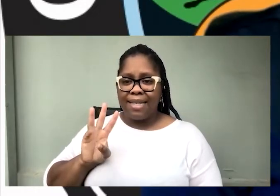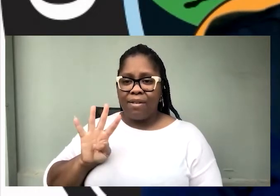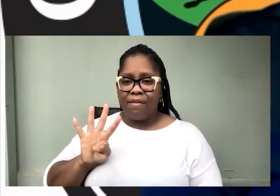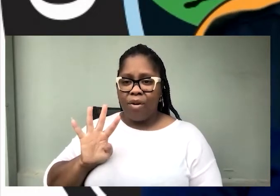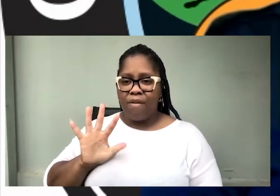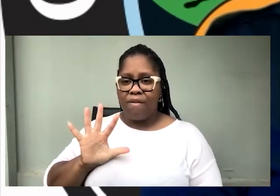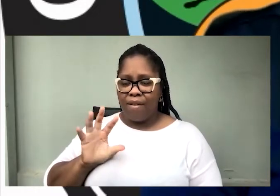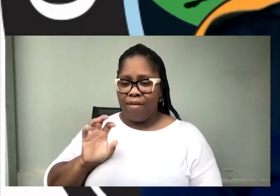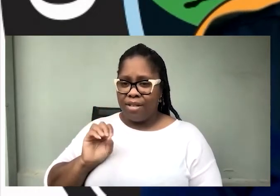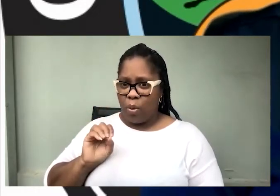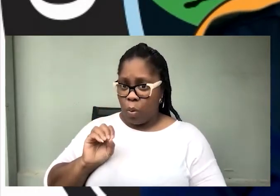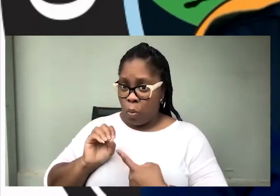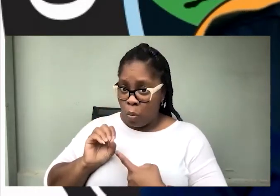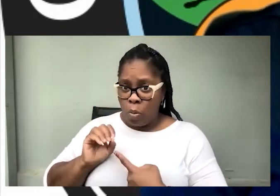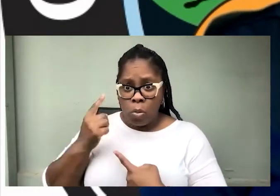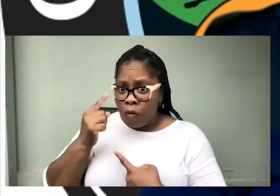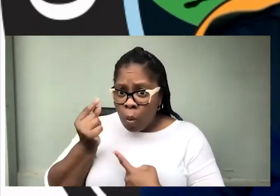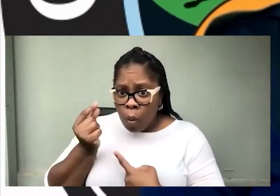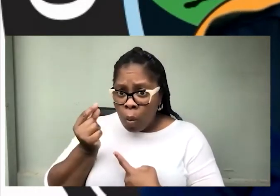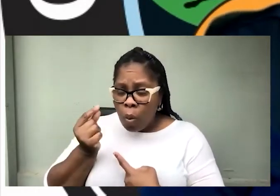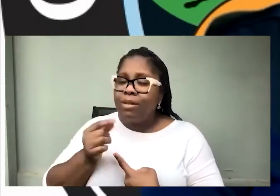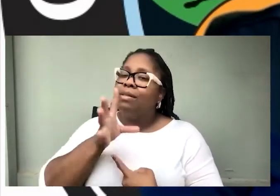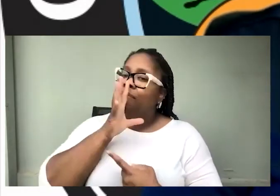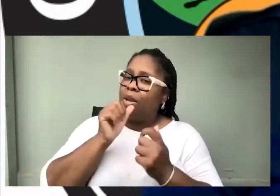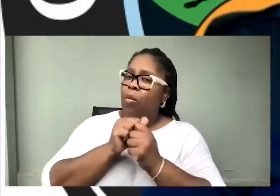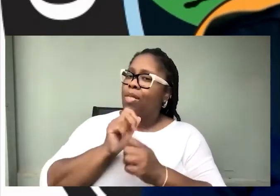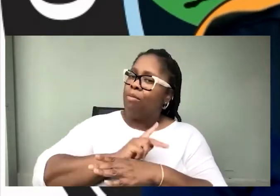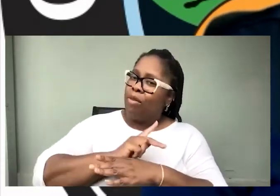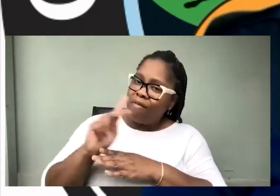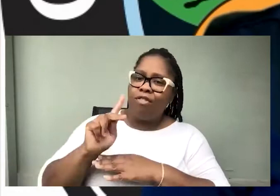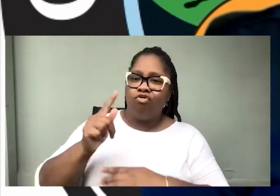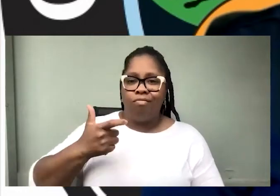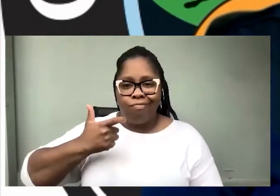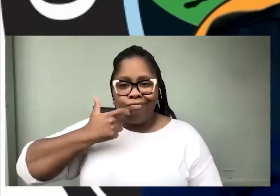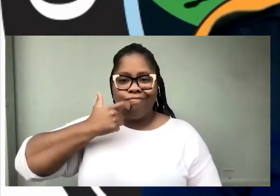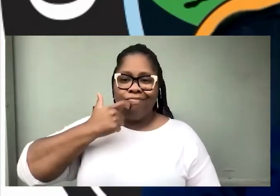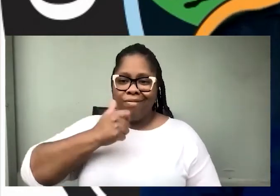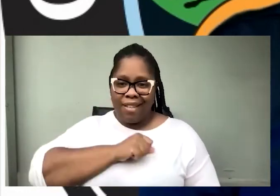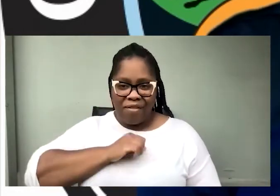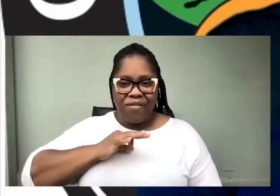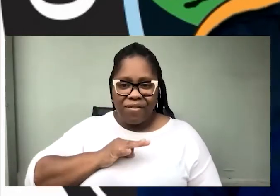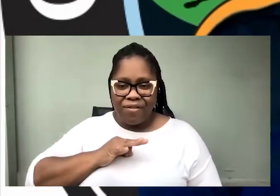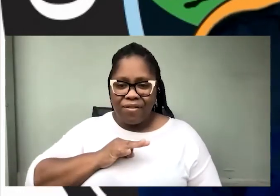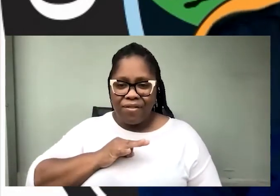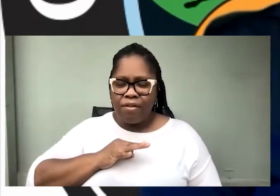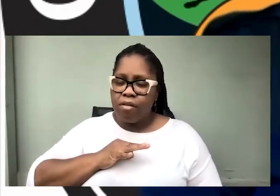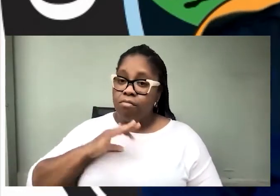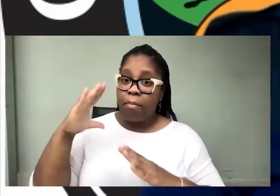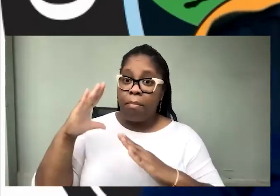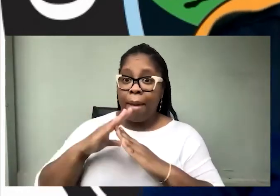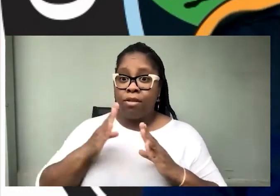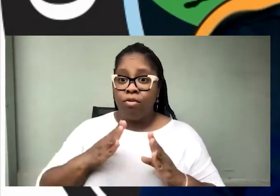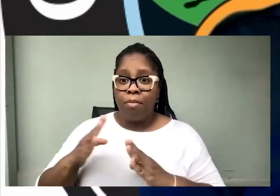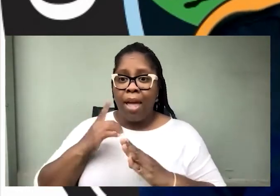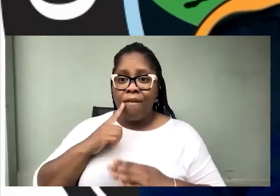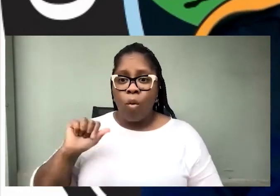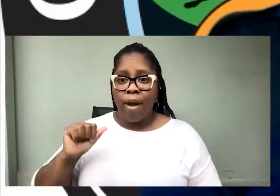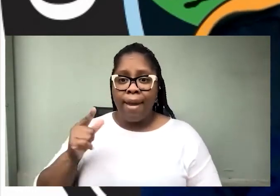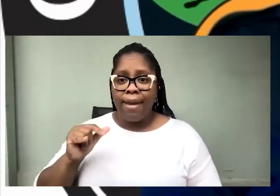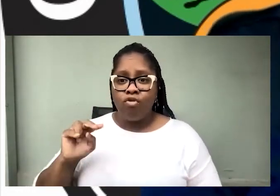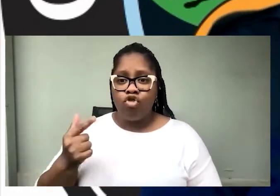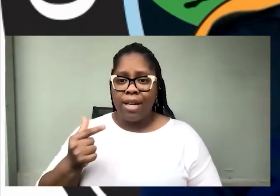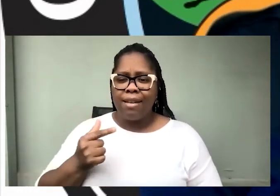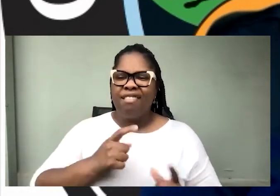714-480-6450 to speak with one of our professional call center staff. The Master Plan for Aging provides us